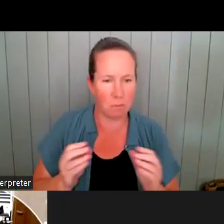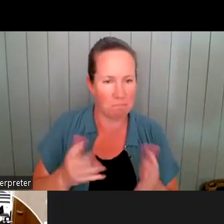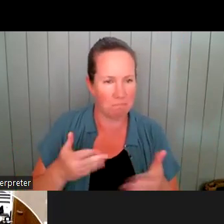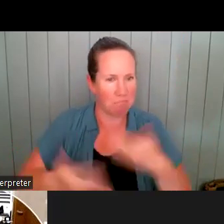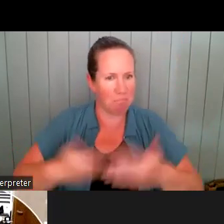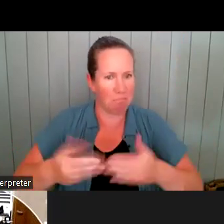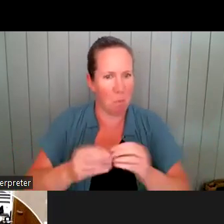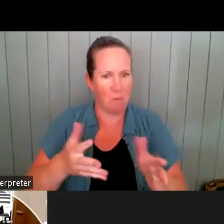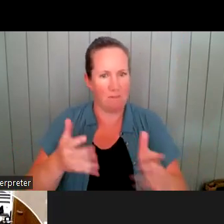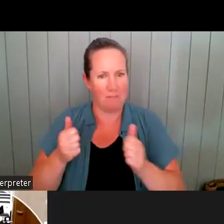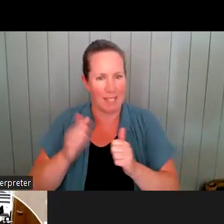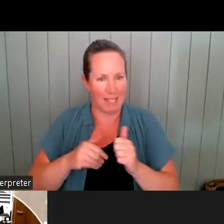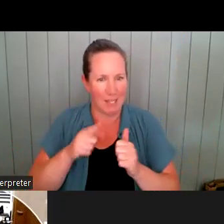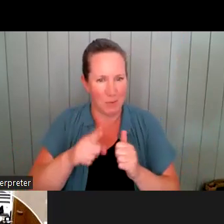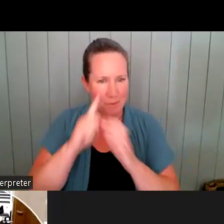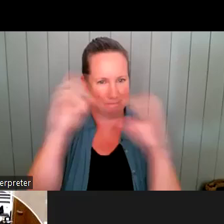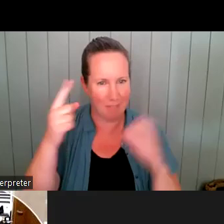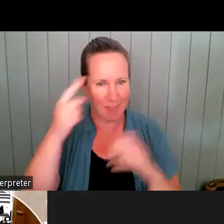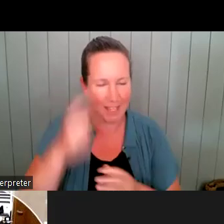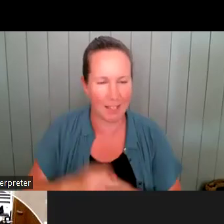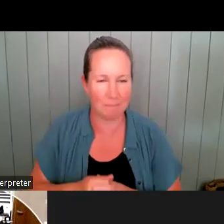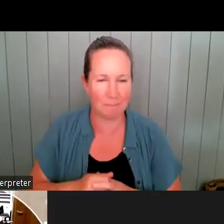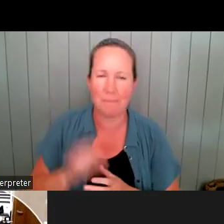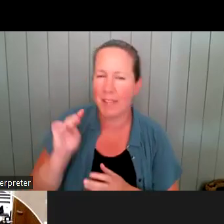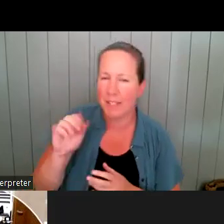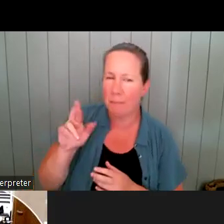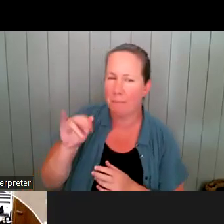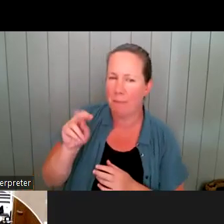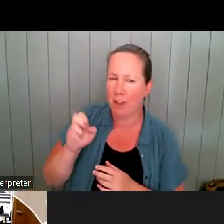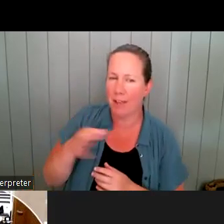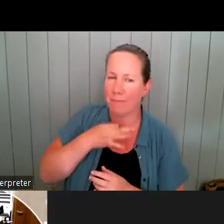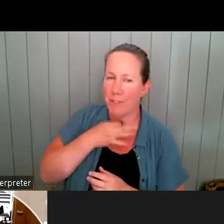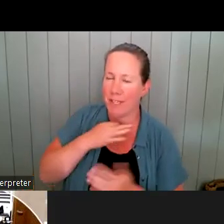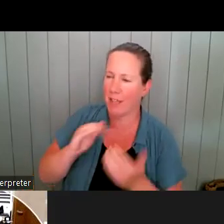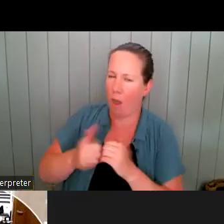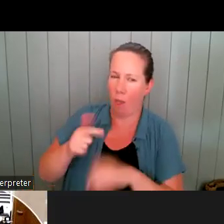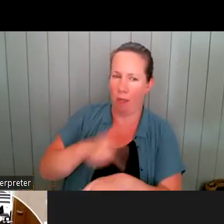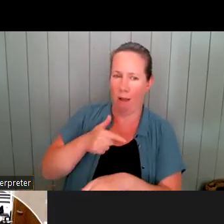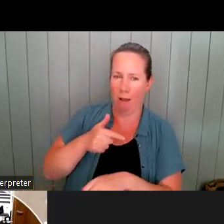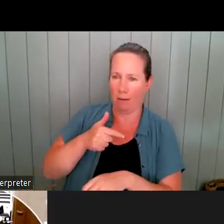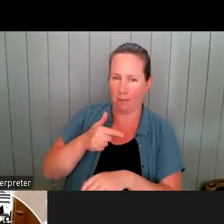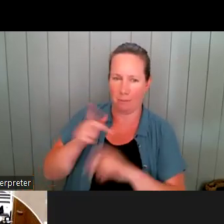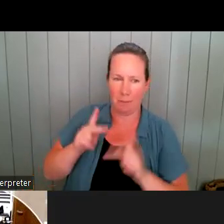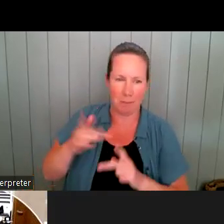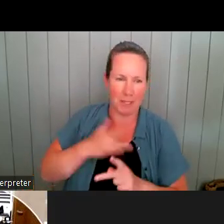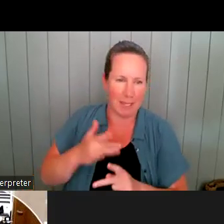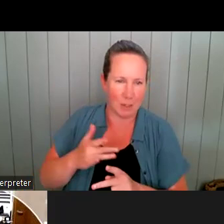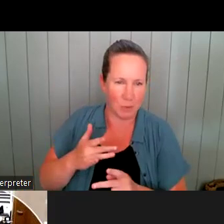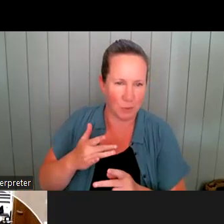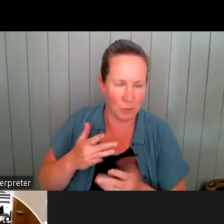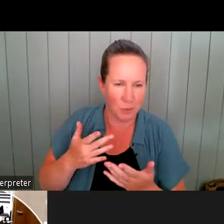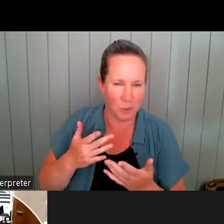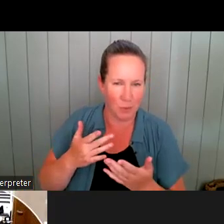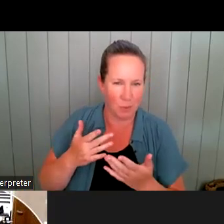think has been like the longest time someone has taken to respond to this tool?